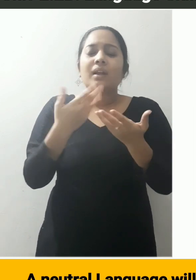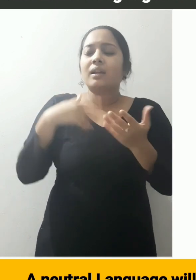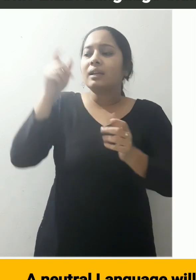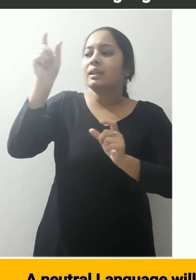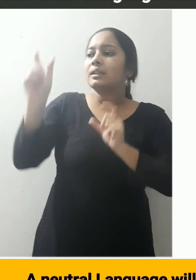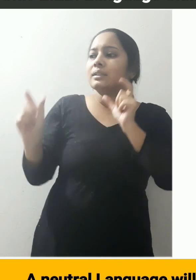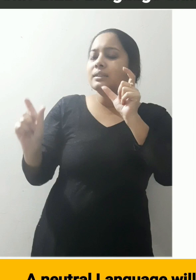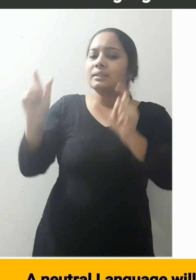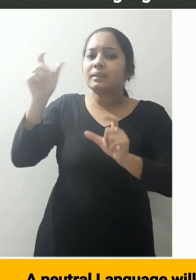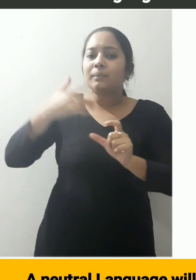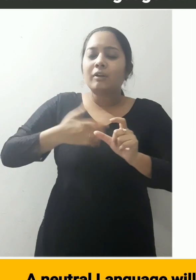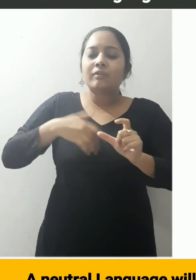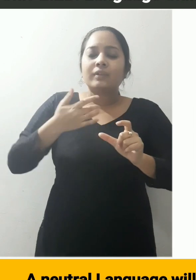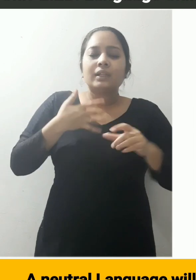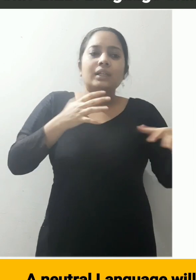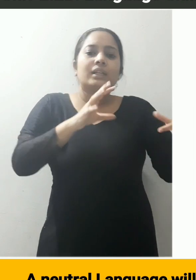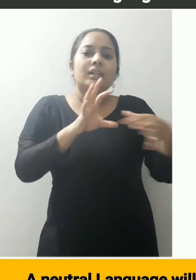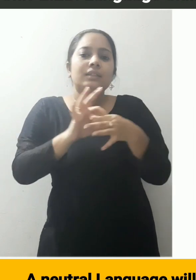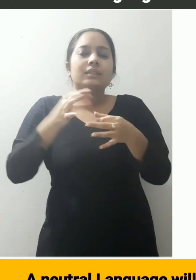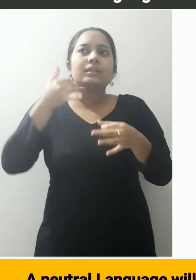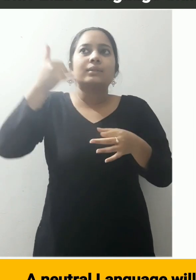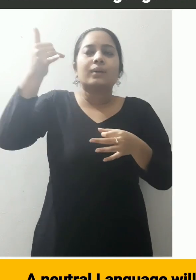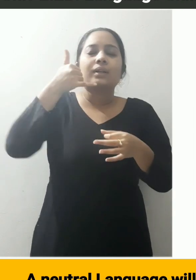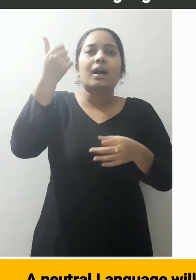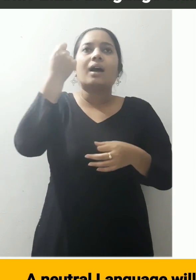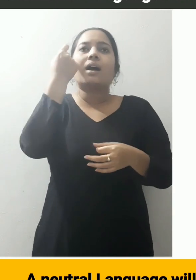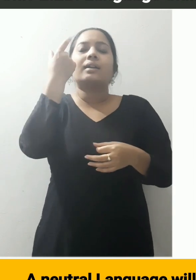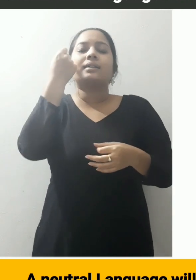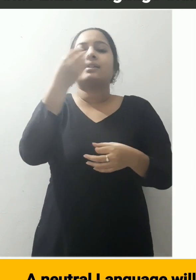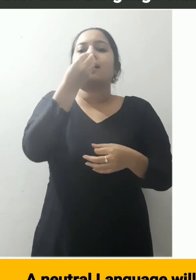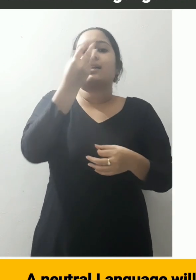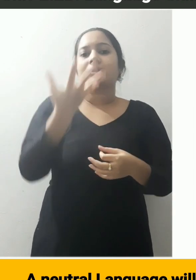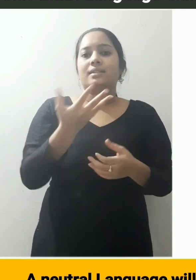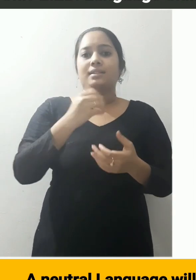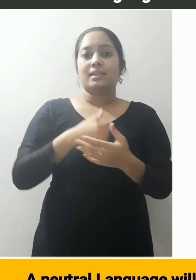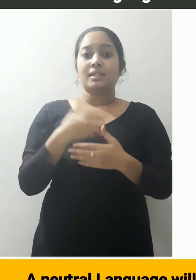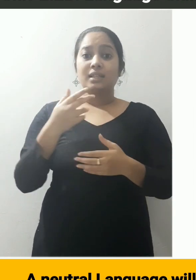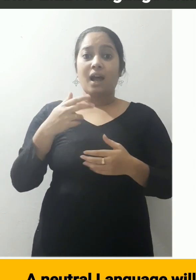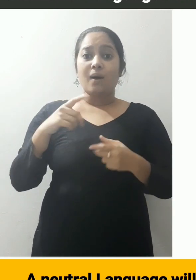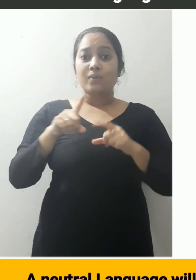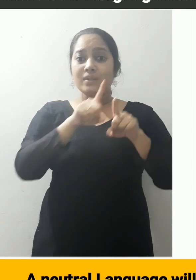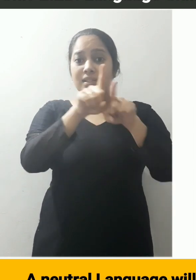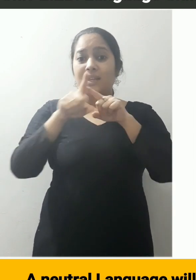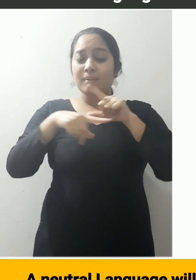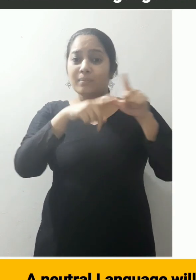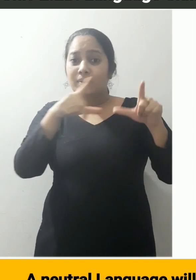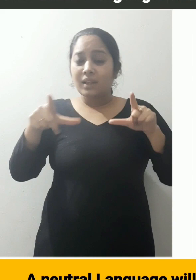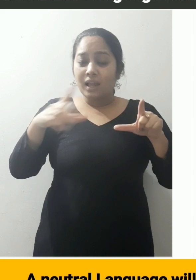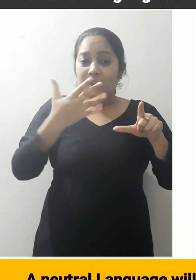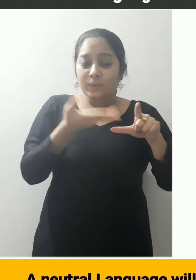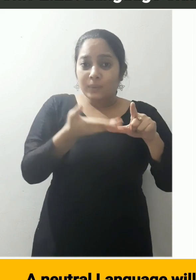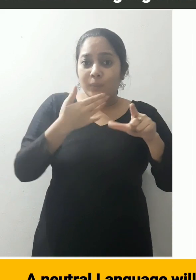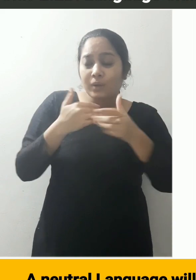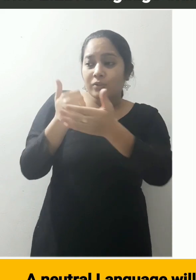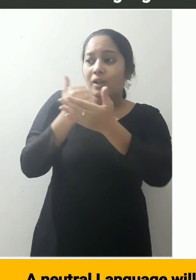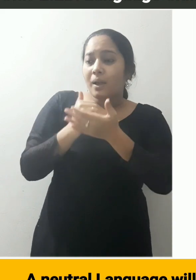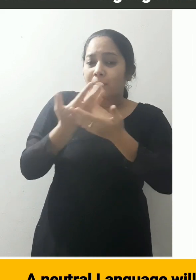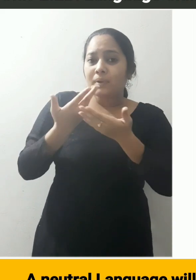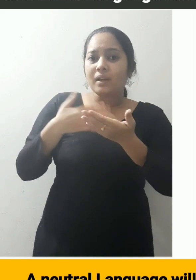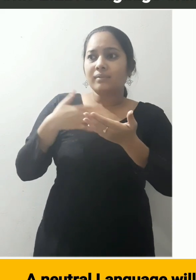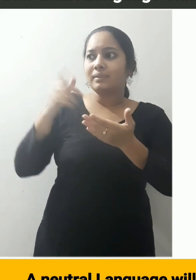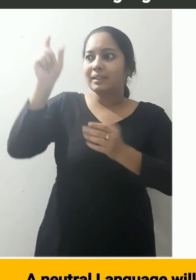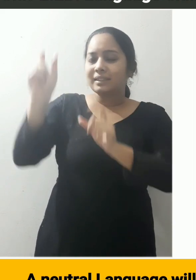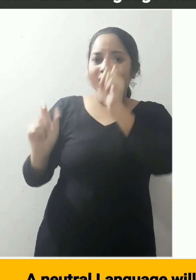calling from any part of the world. It will help you to be understood easily by any